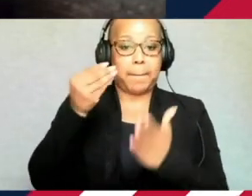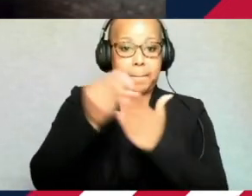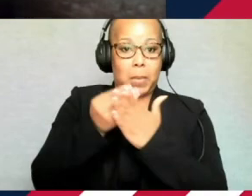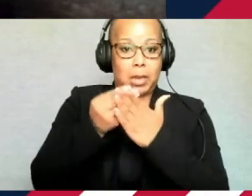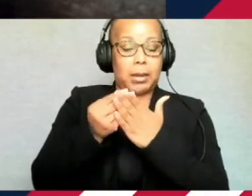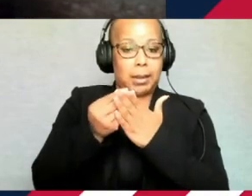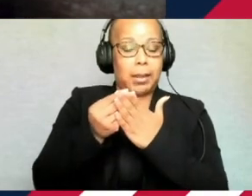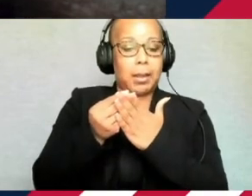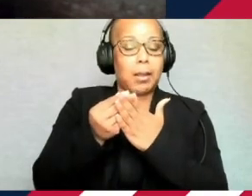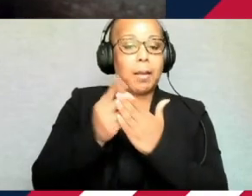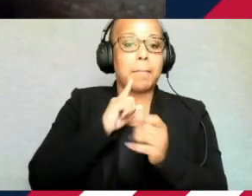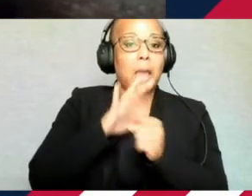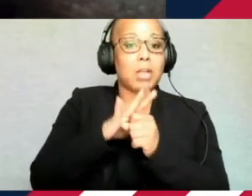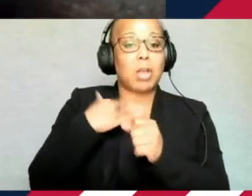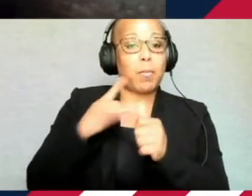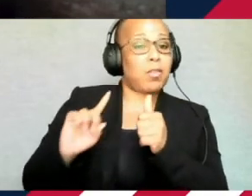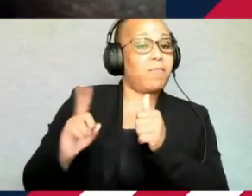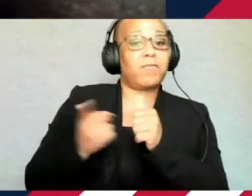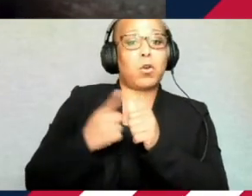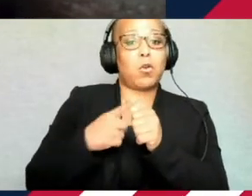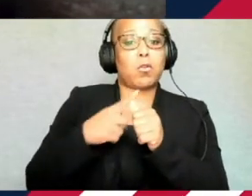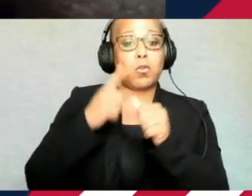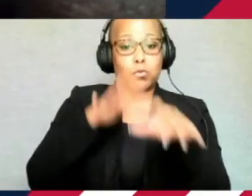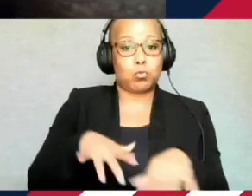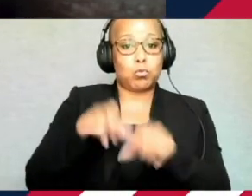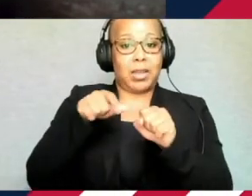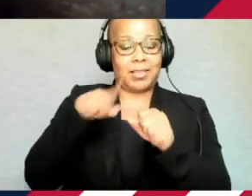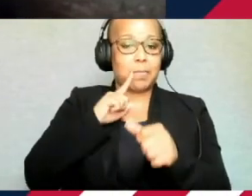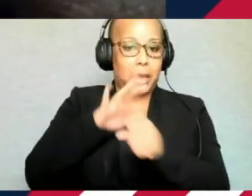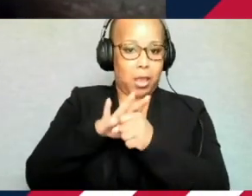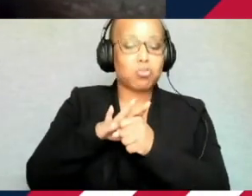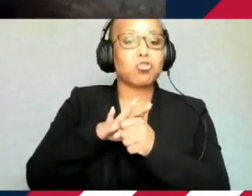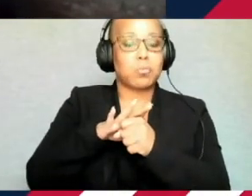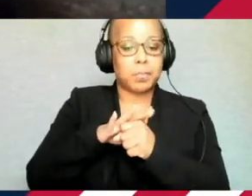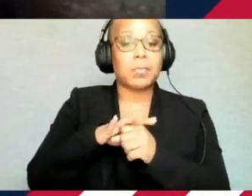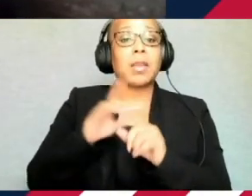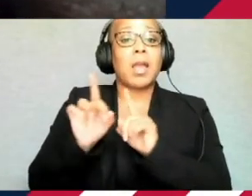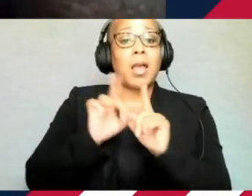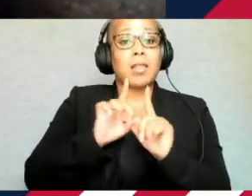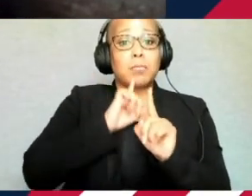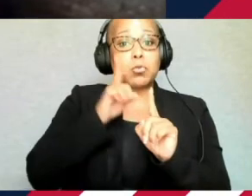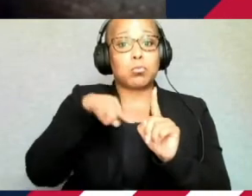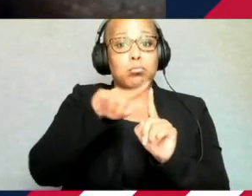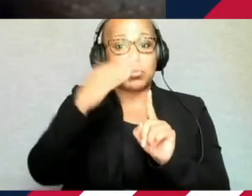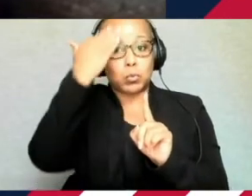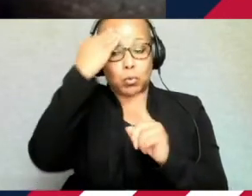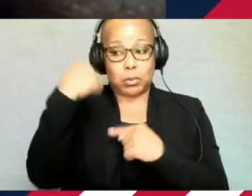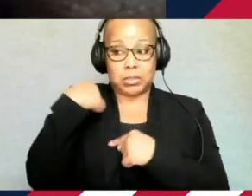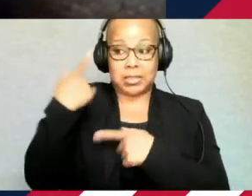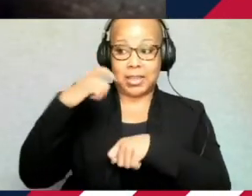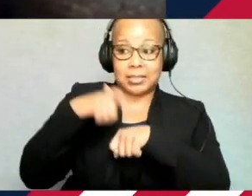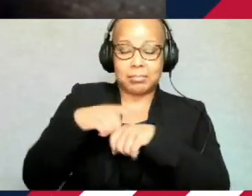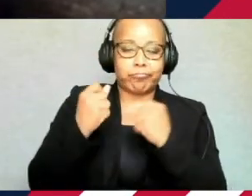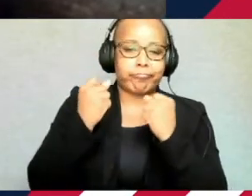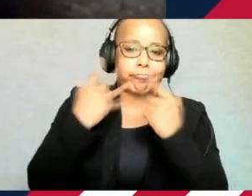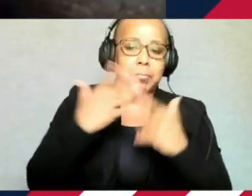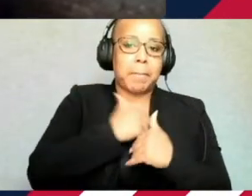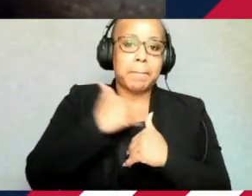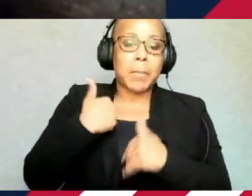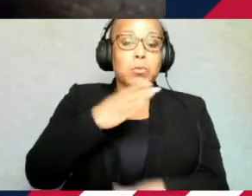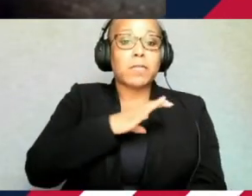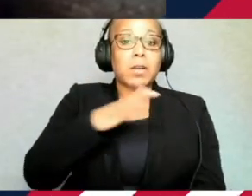I was the first candidate in the country to take this pledge. As I'm sure you know, since that time, hundreds of members of